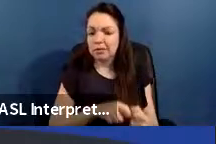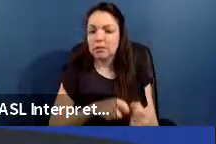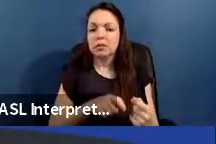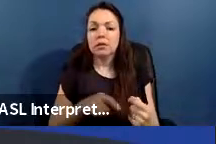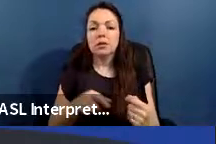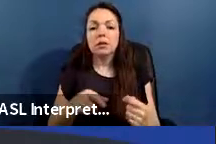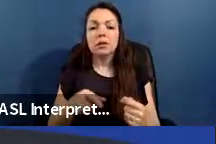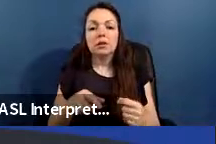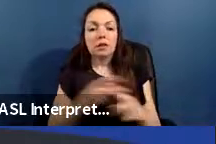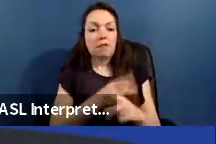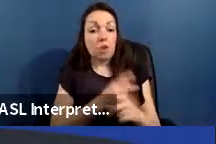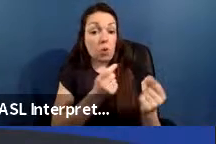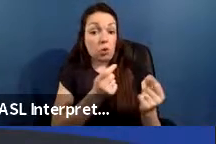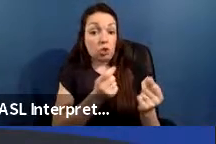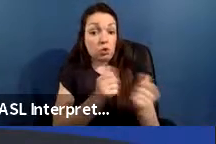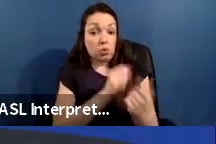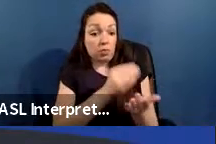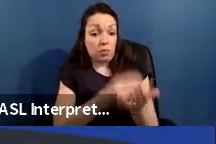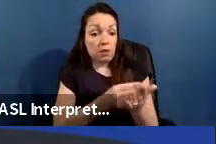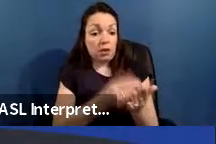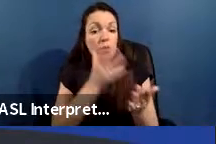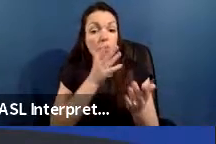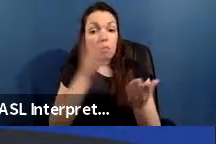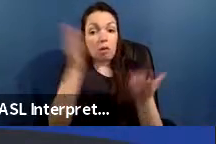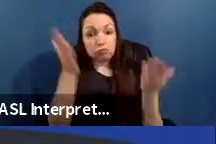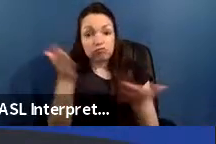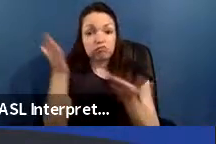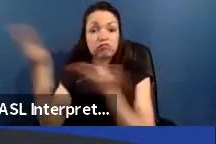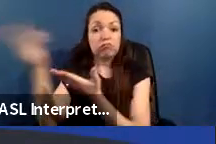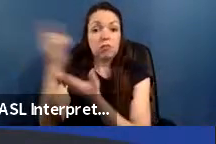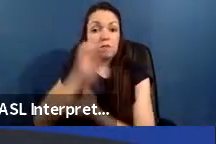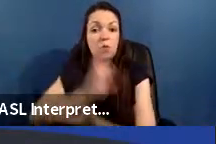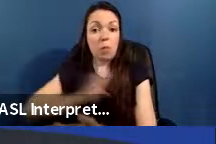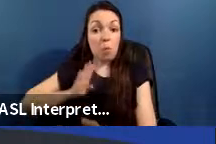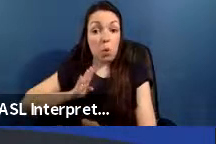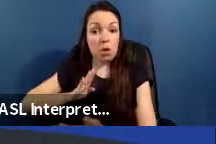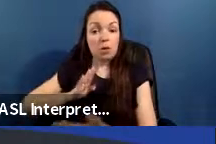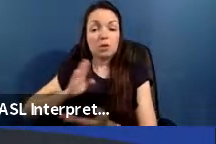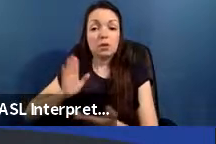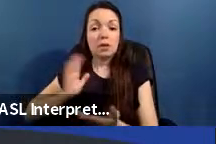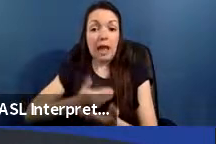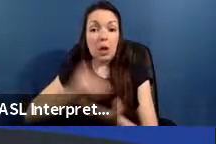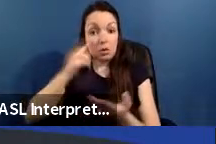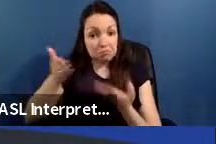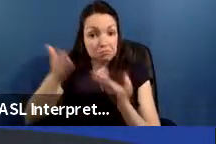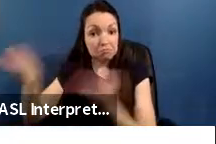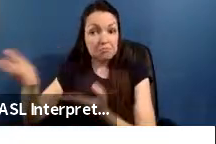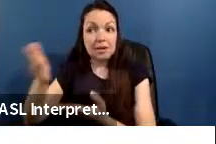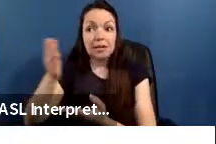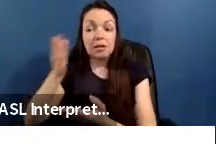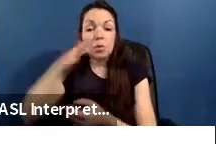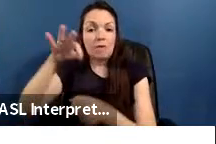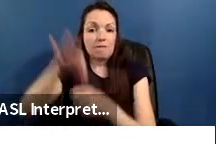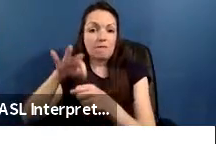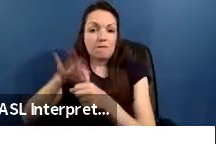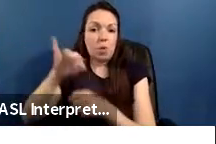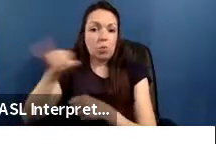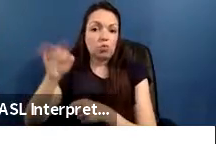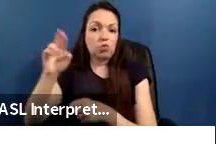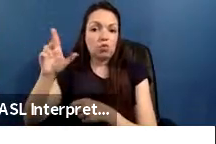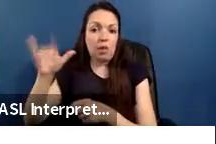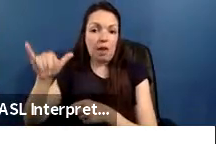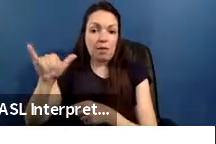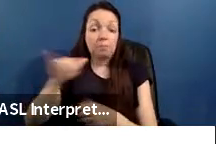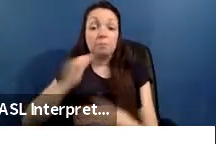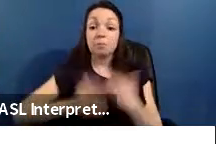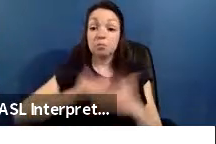back to the board and say, hey, this is what we think for review. And then we make a vote in July. So the same process last year is the same this